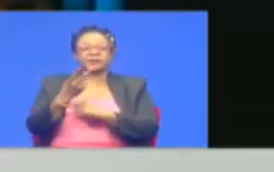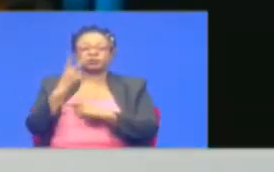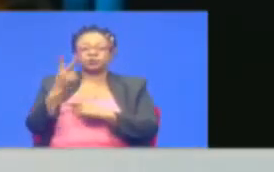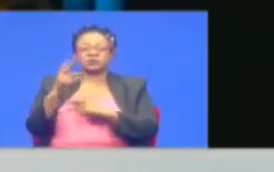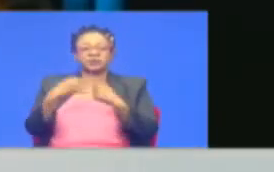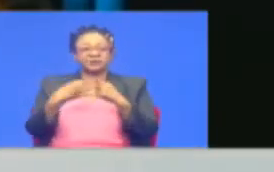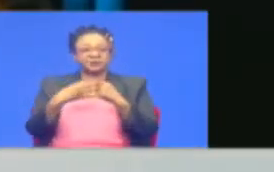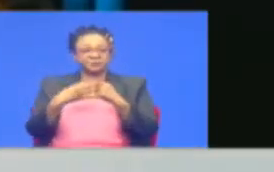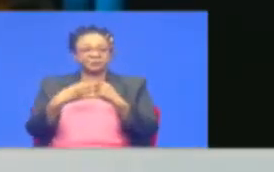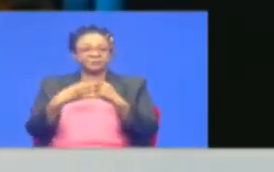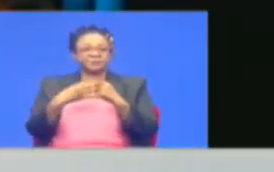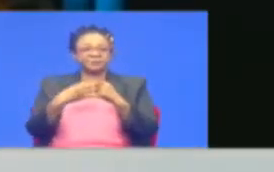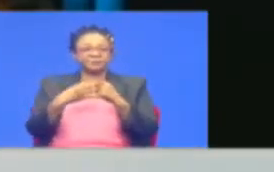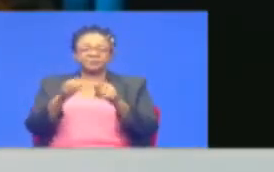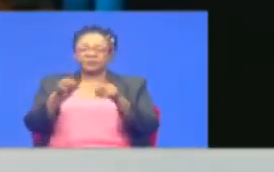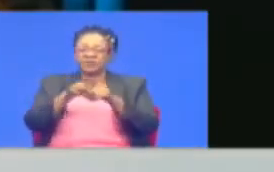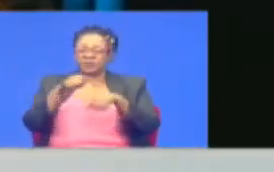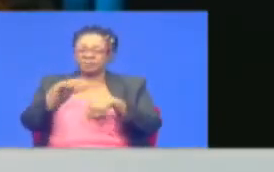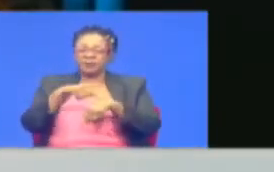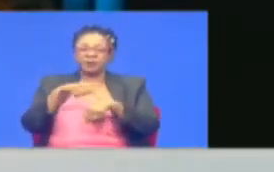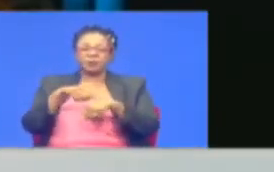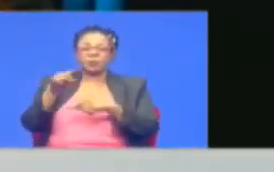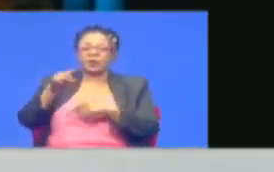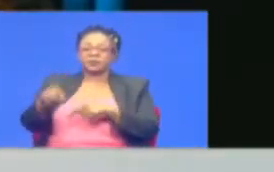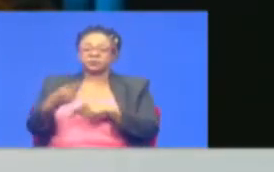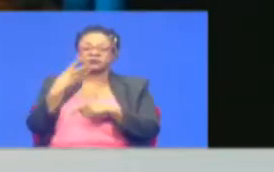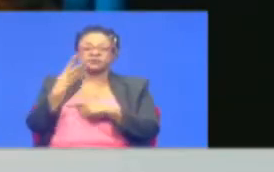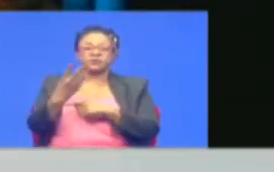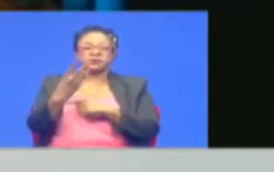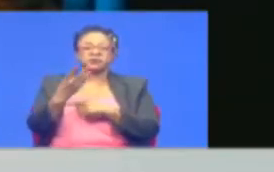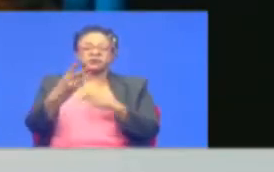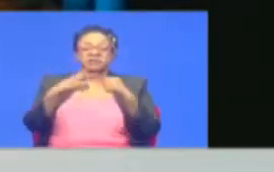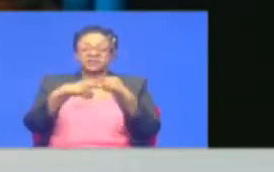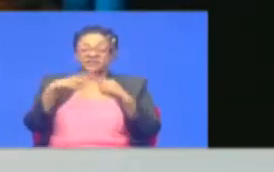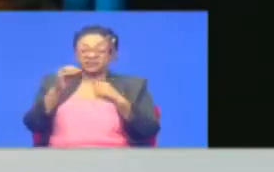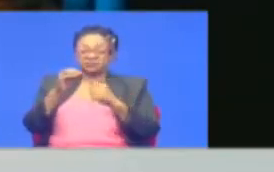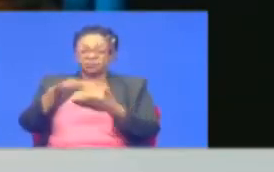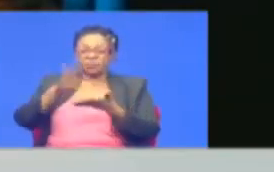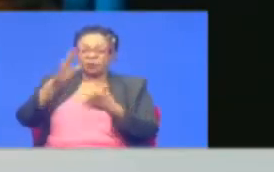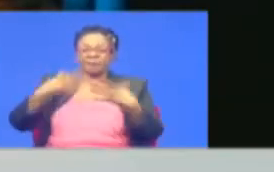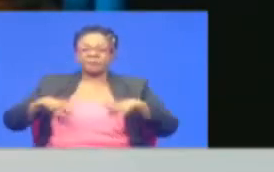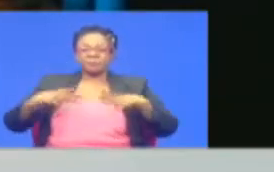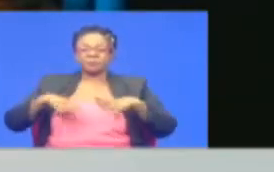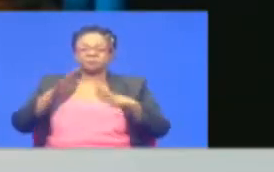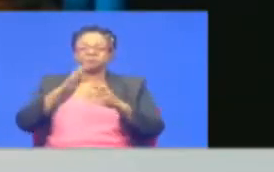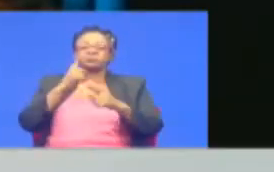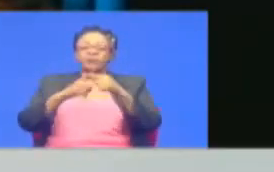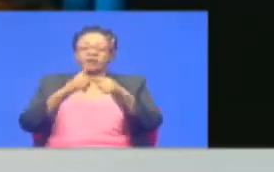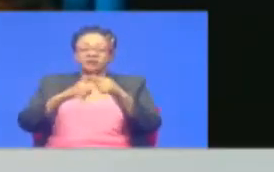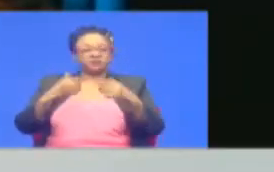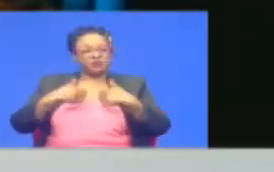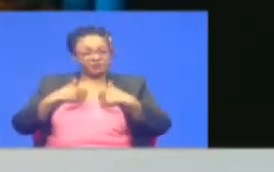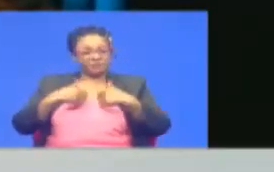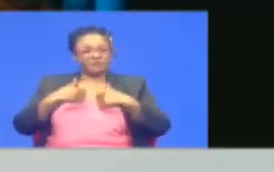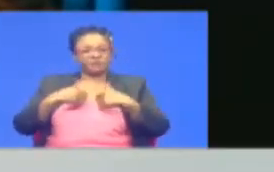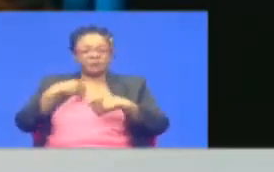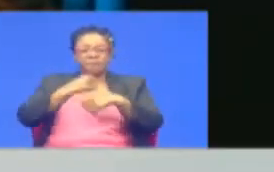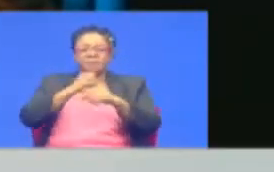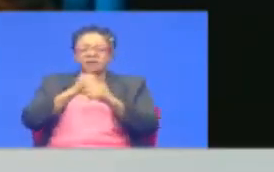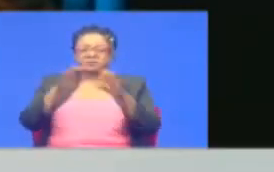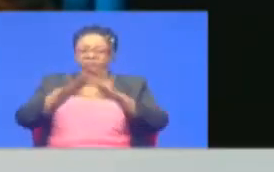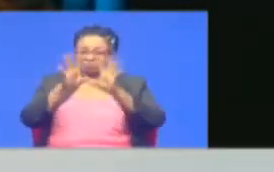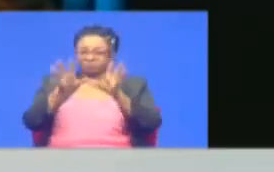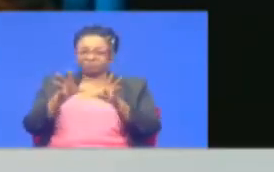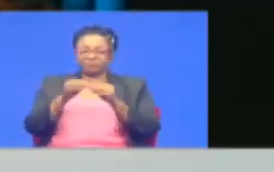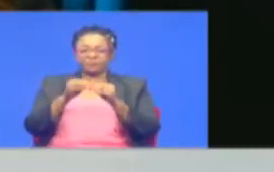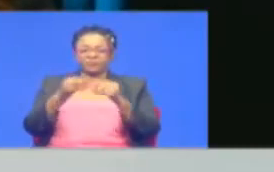1,228. In the same period, 1,470 more people have tested COVID positive for the virus, pushing the total infections